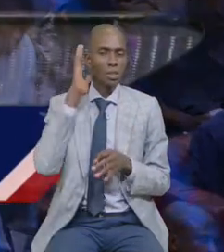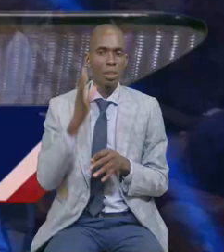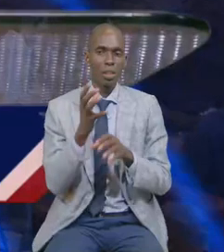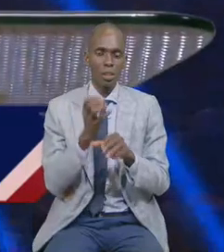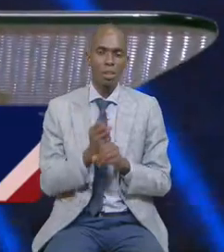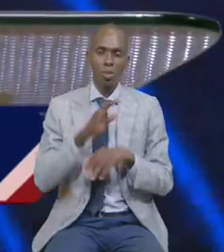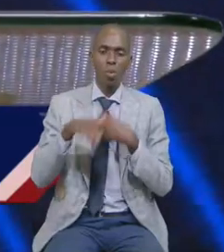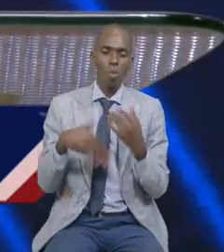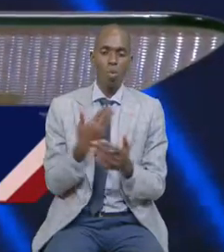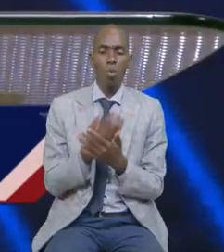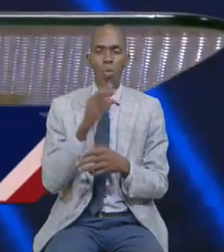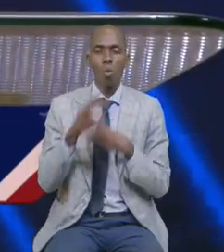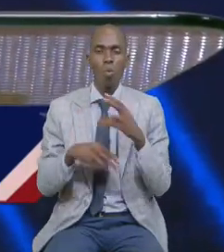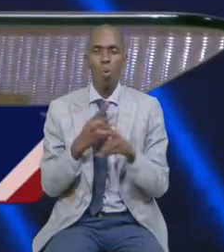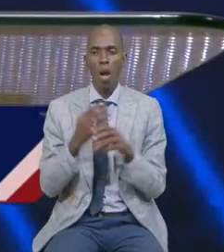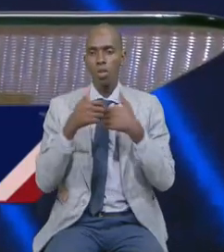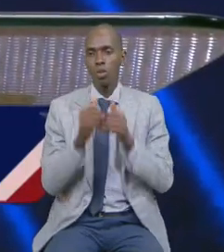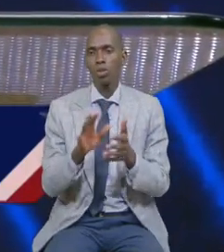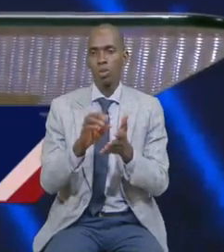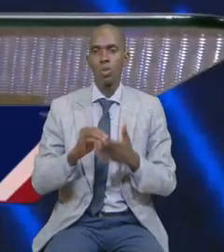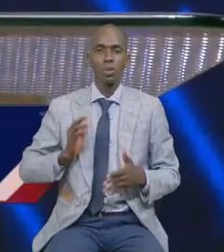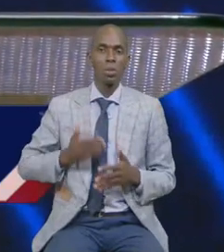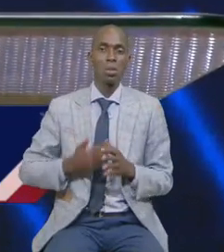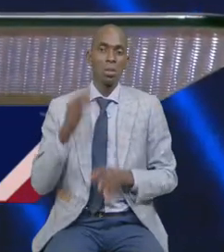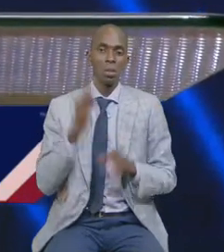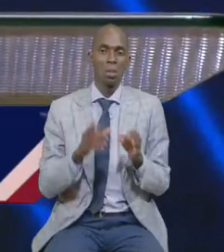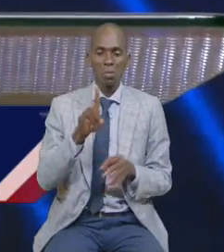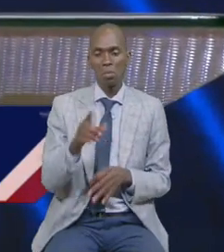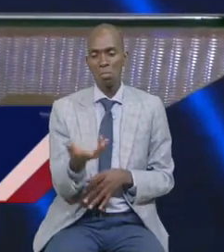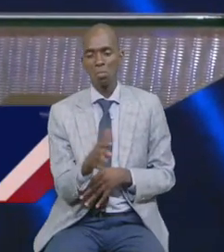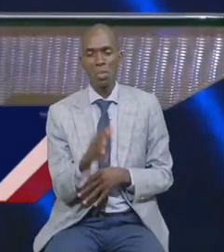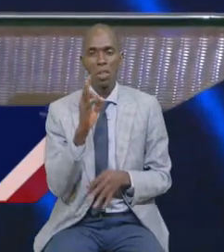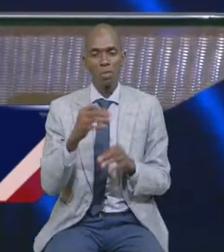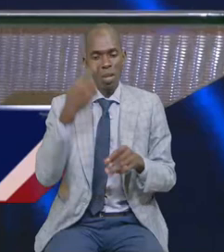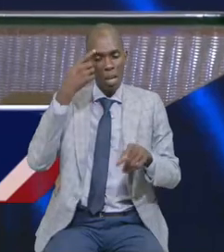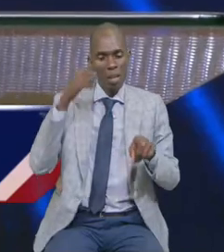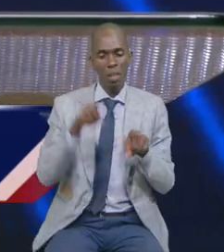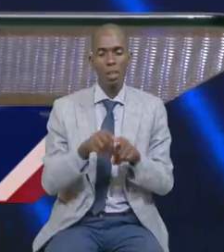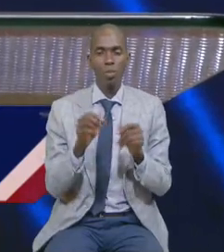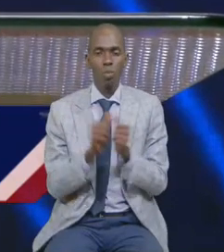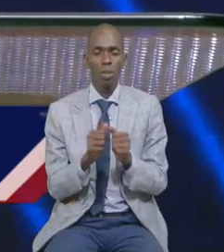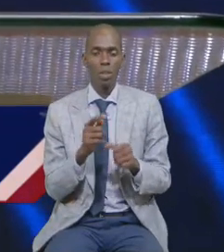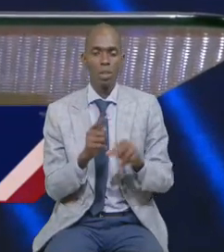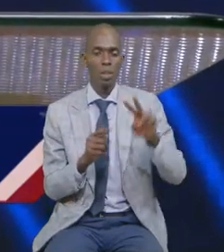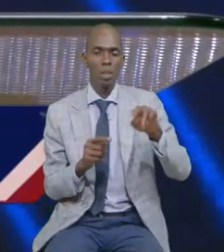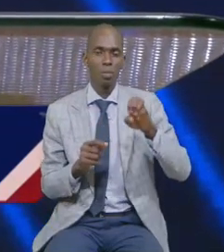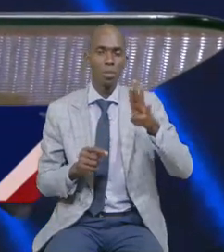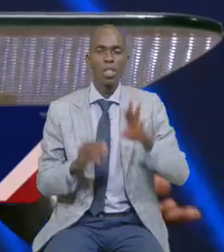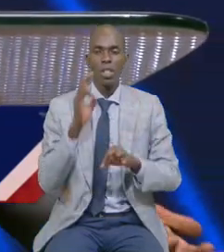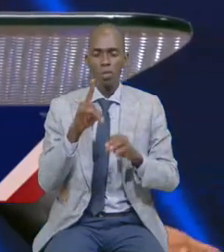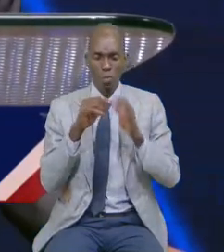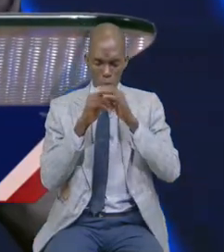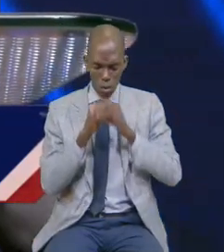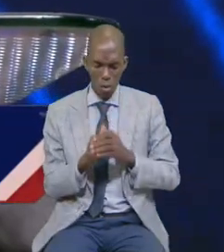own soul? If you compromise, if you agree with Nebuchadnezzar, if you bend to his image, if